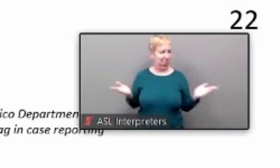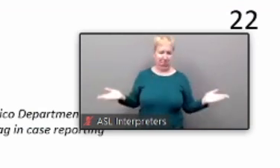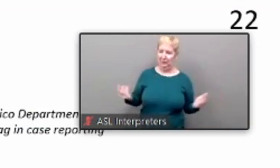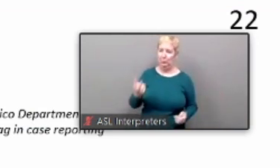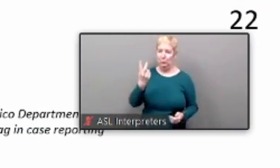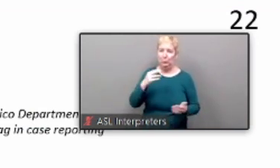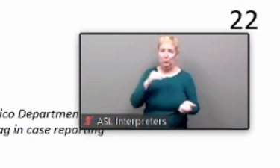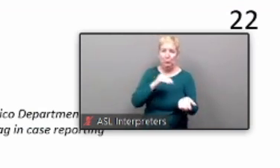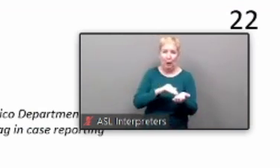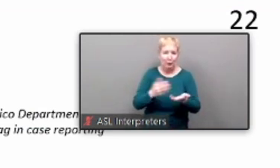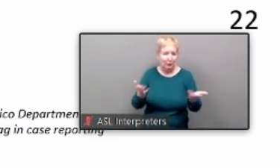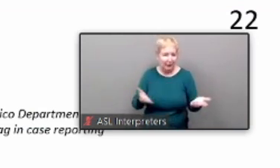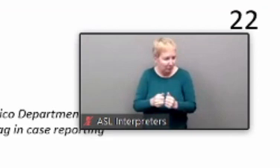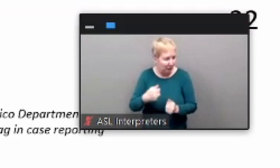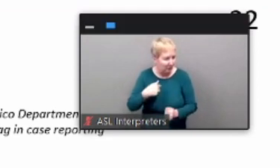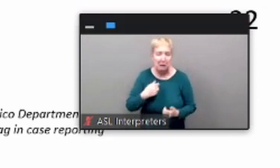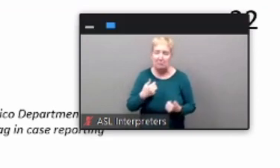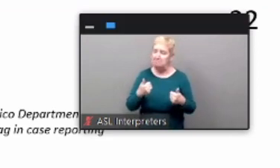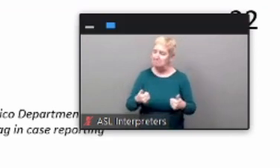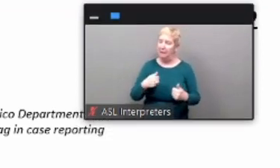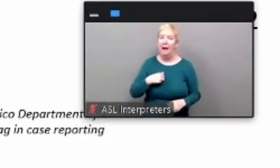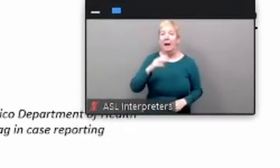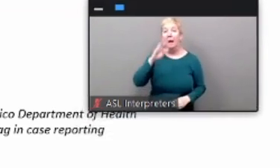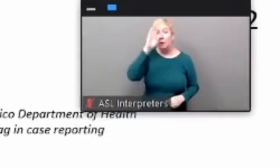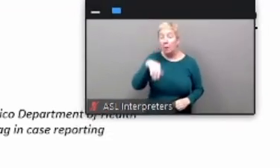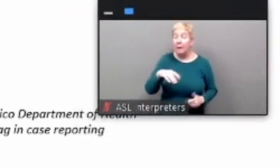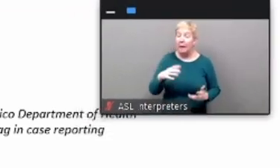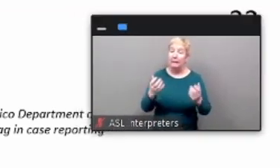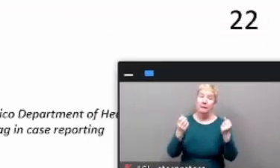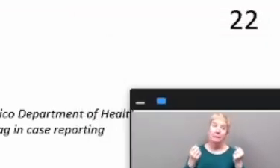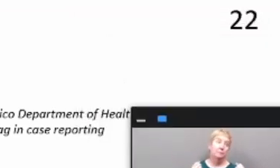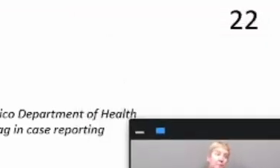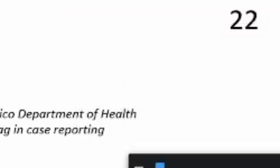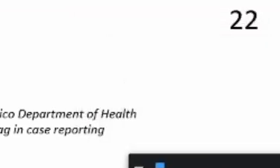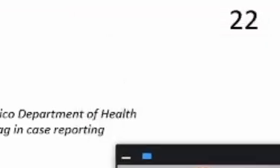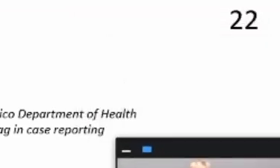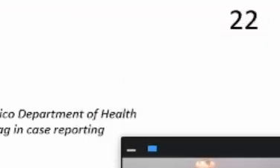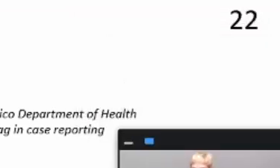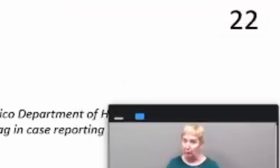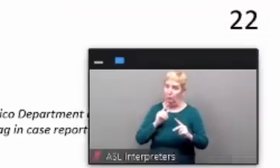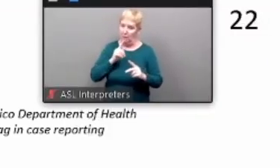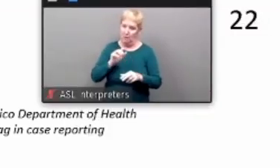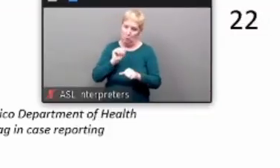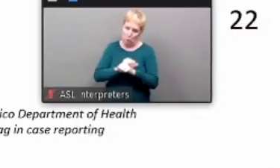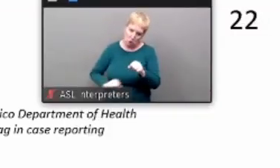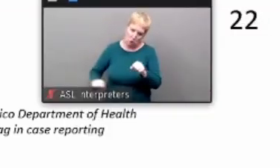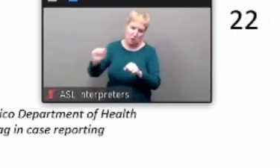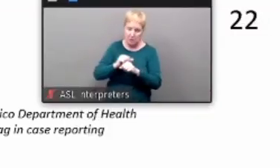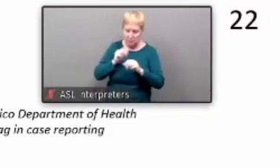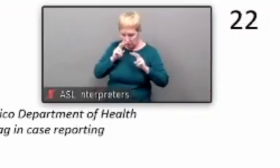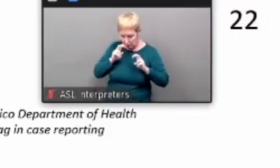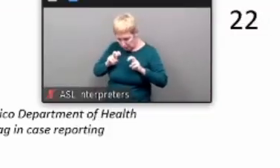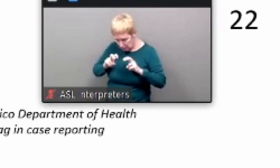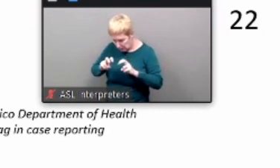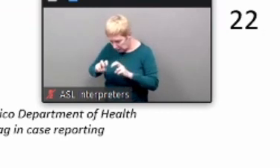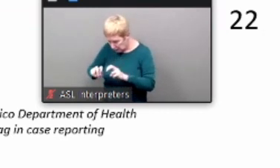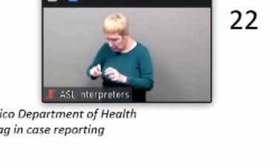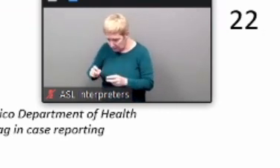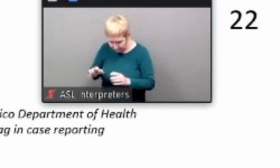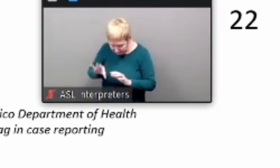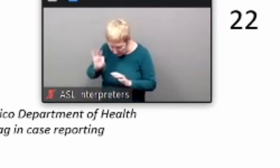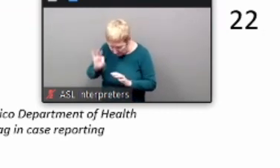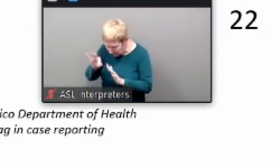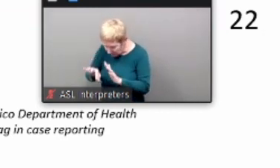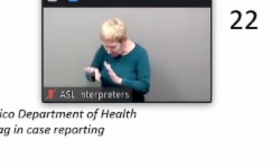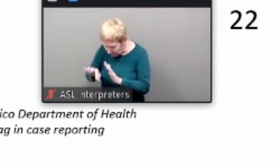And I know a lot of work has gone into culling through those cases in people who, or